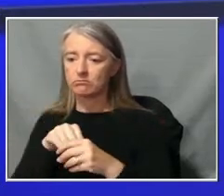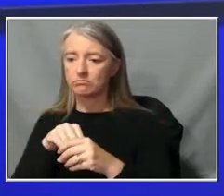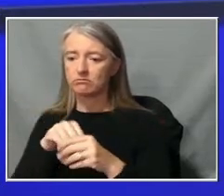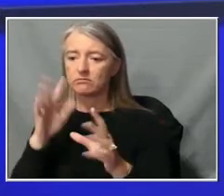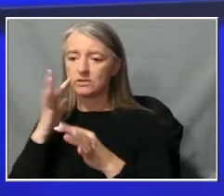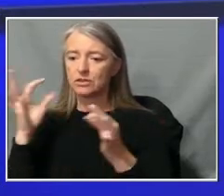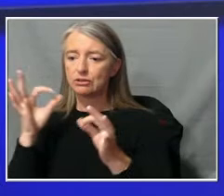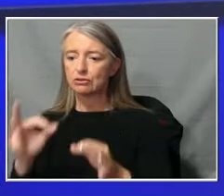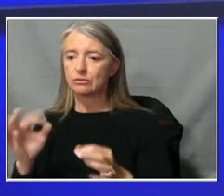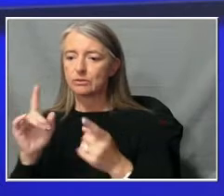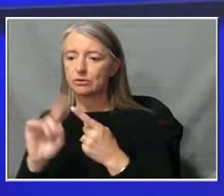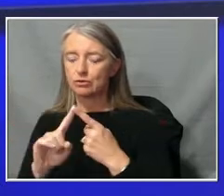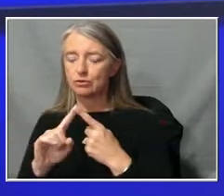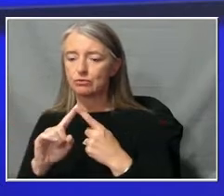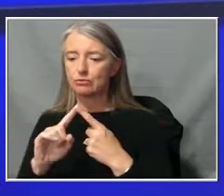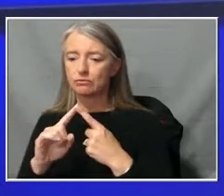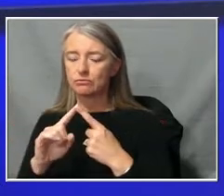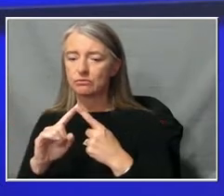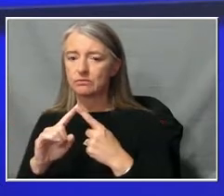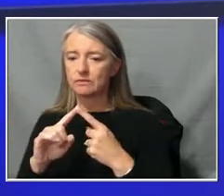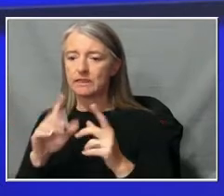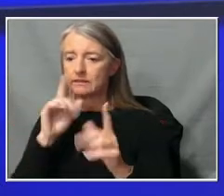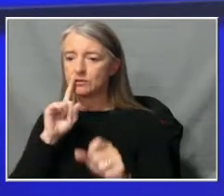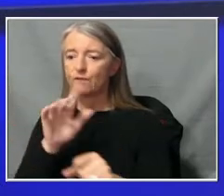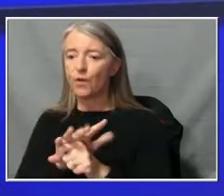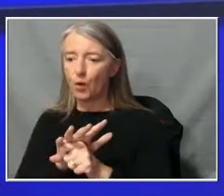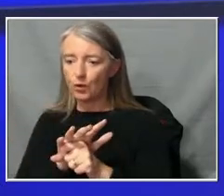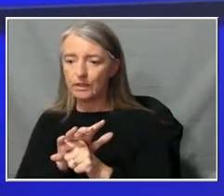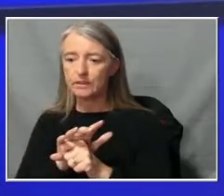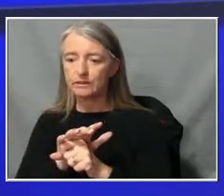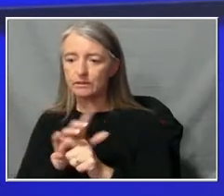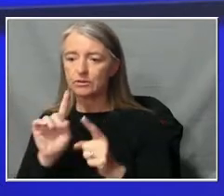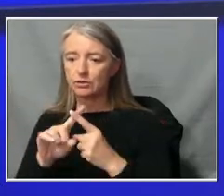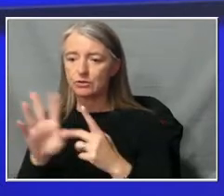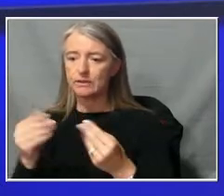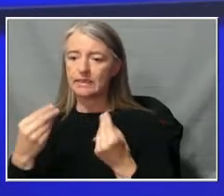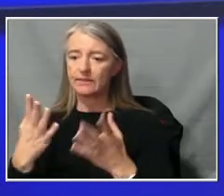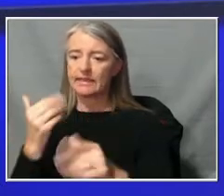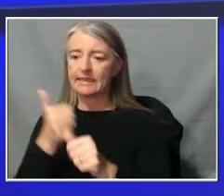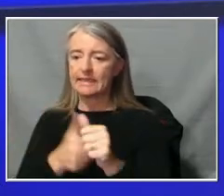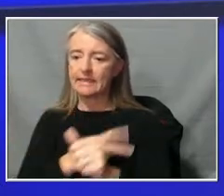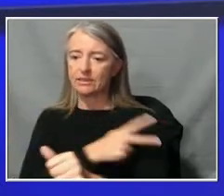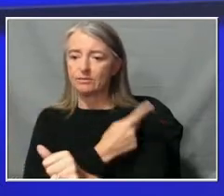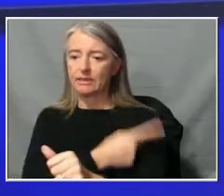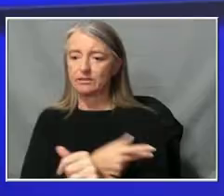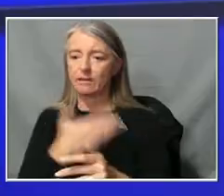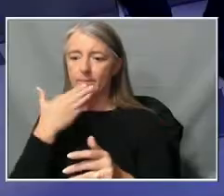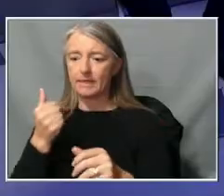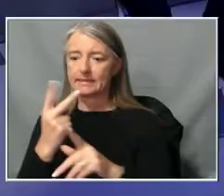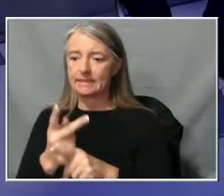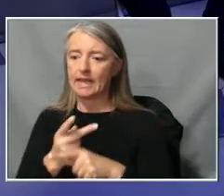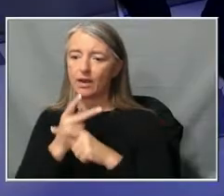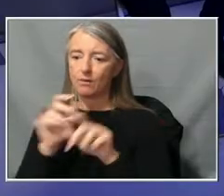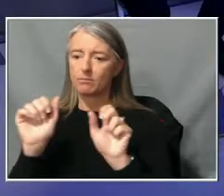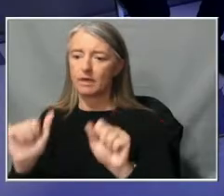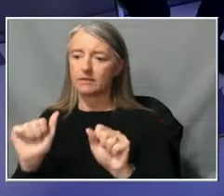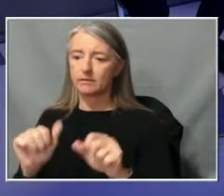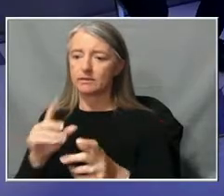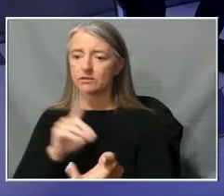determined and devoted to giving each patient the best care possible. Dr.